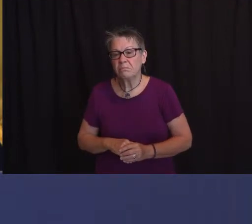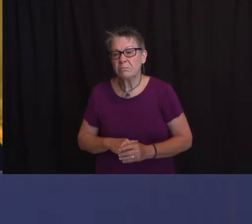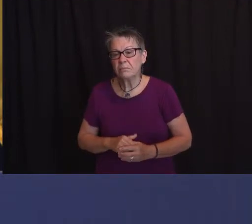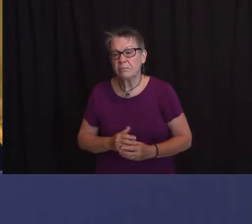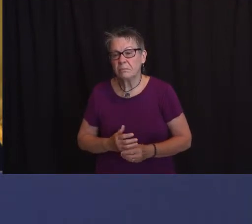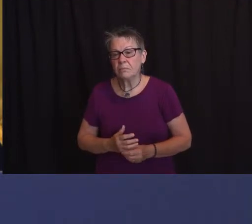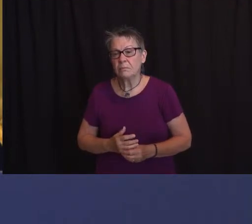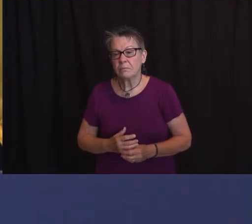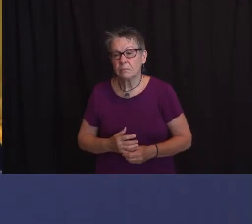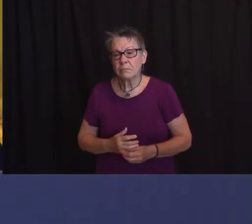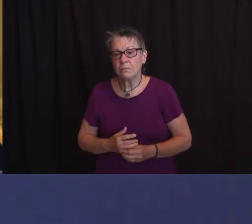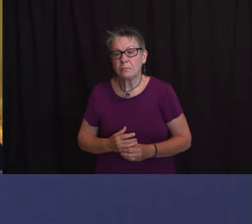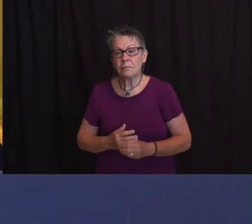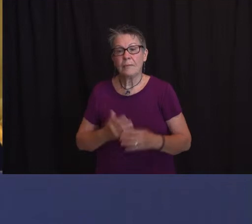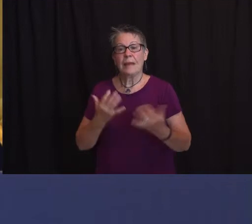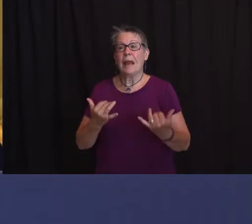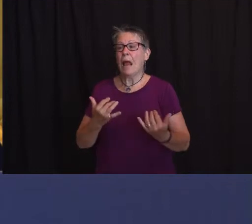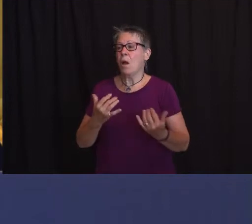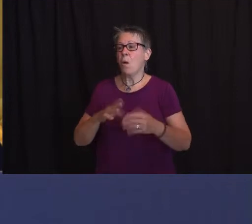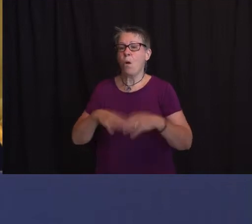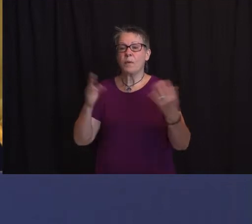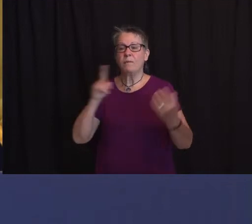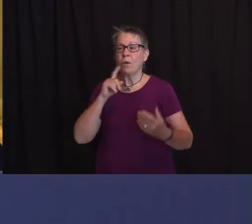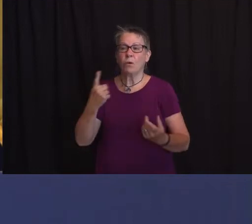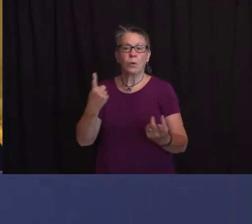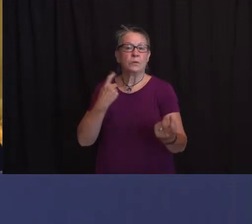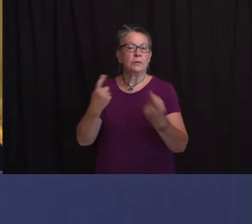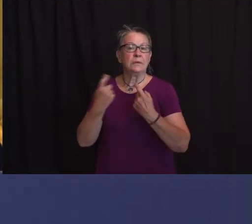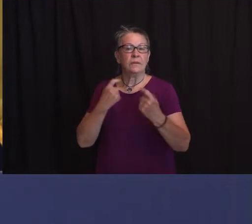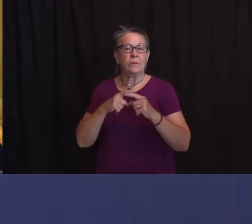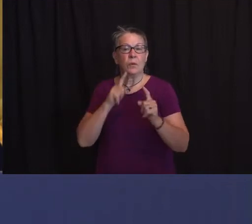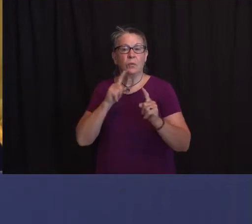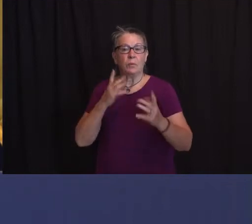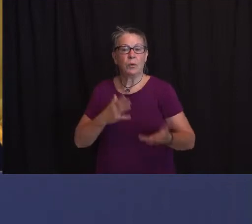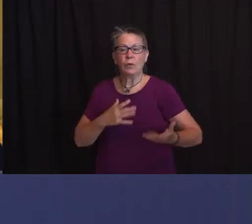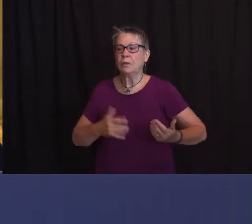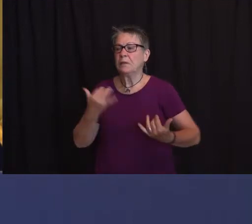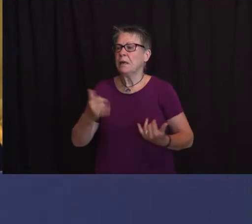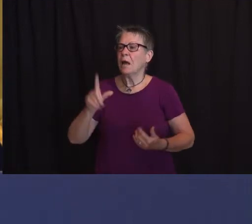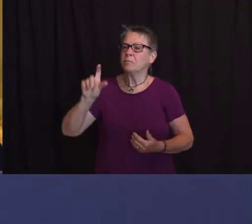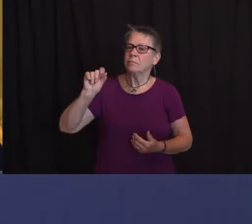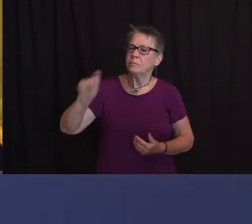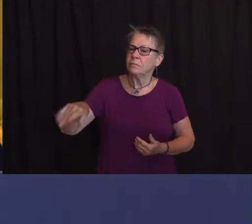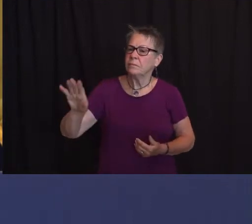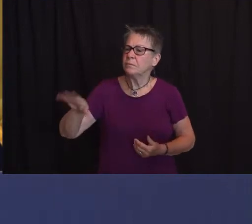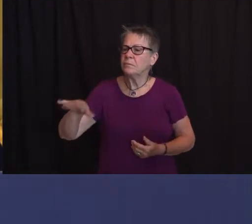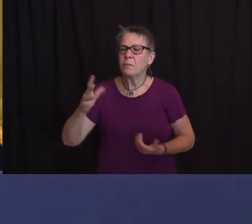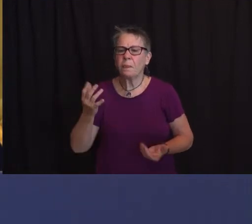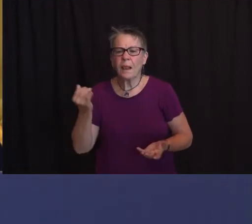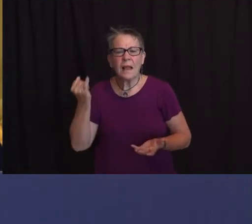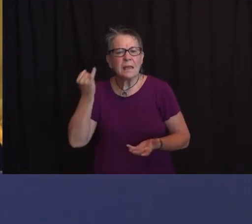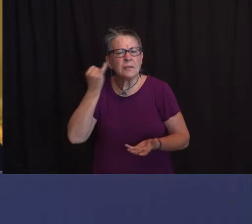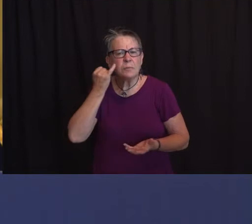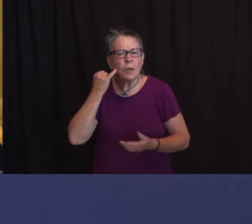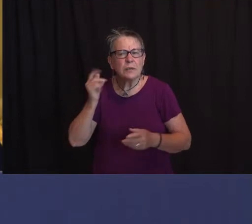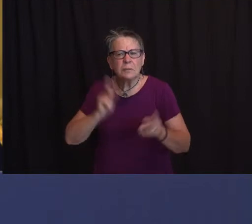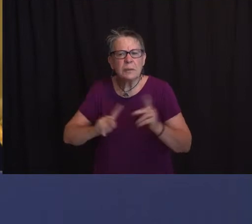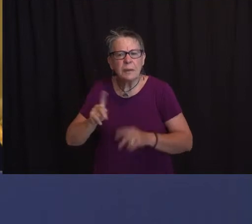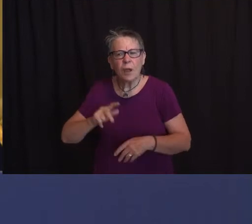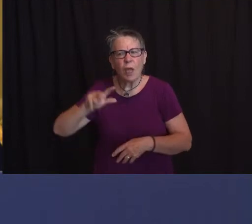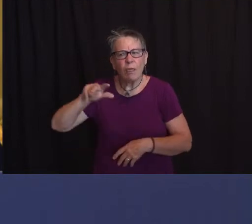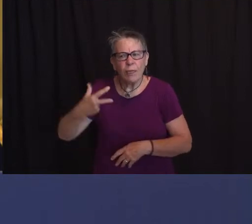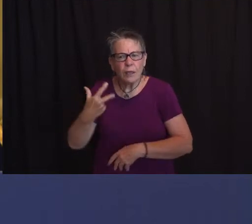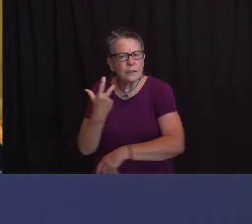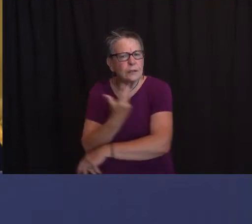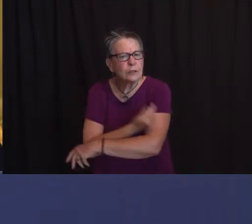that, we'll start here. Brent, good afternoon. Good afternoon. If people do need to get the booster shot in the fall, does the state have a system to